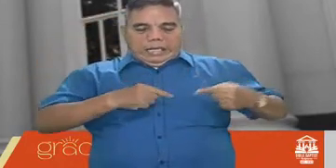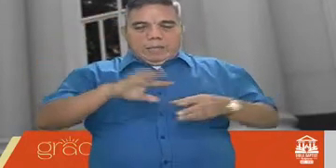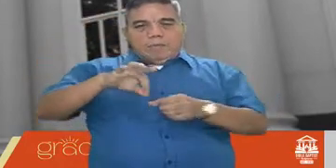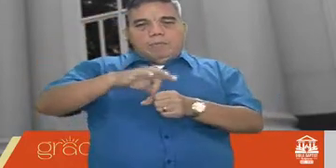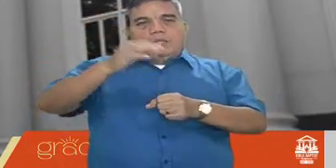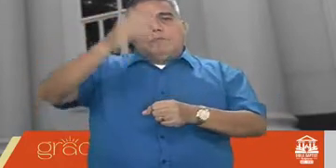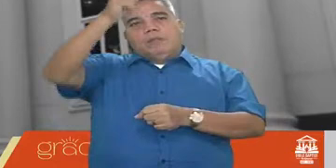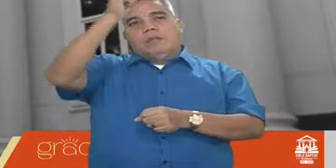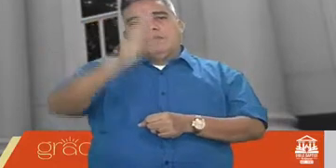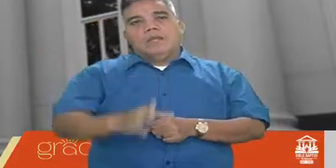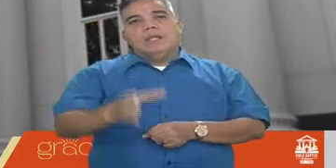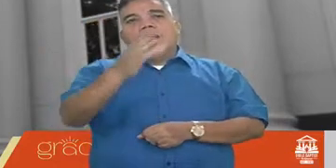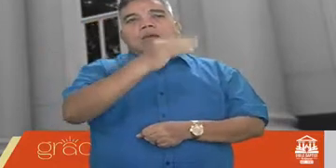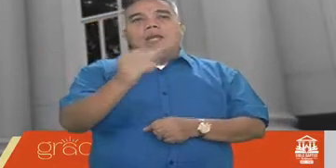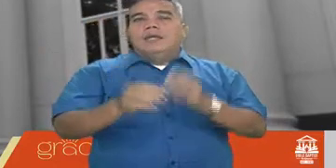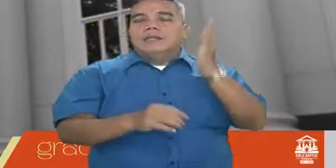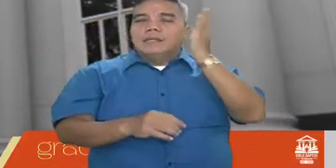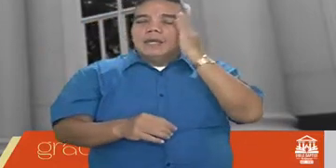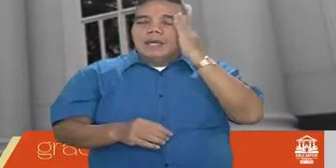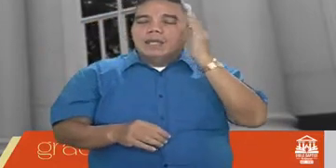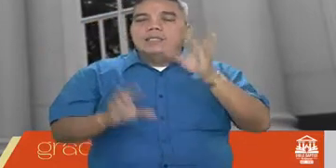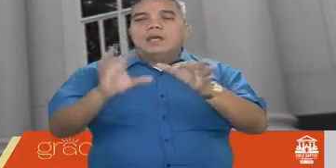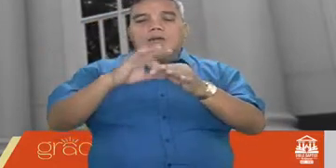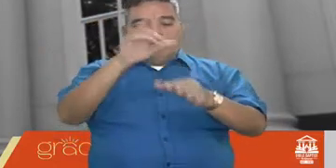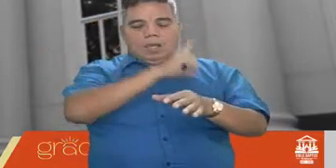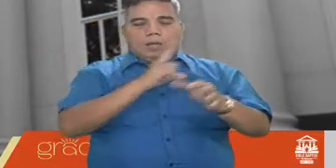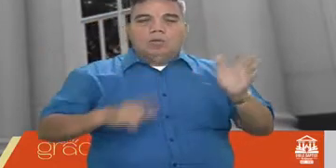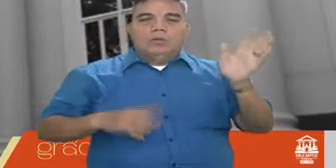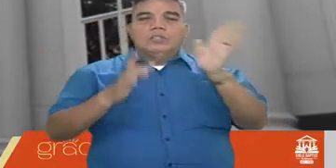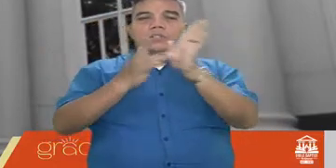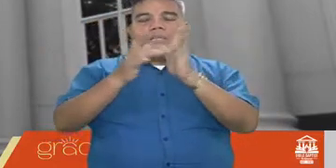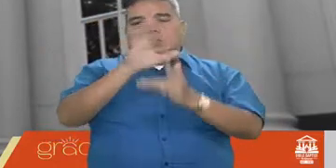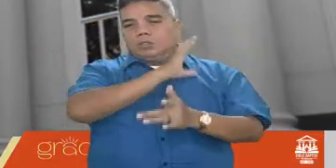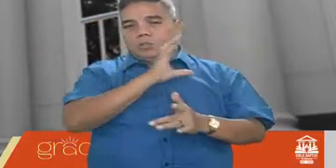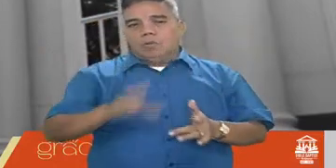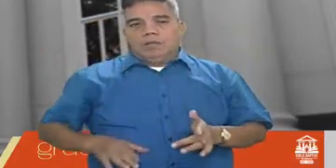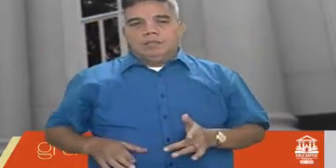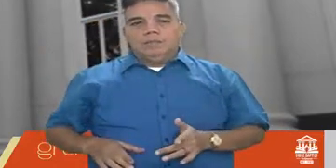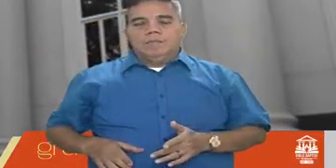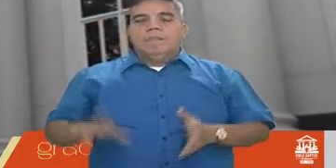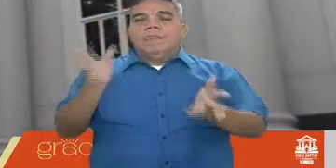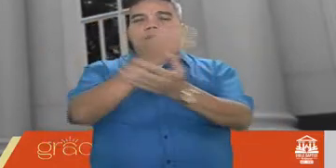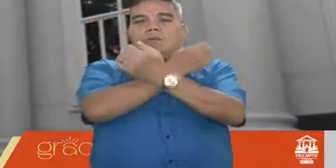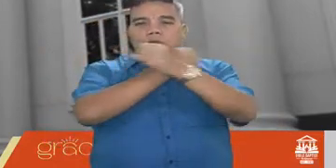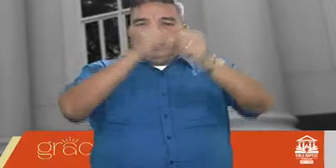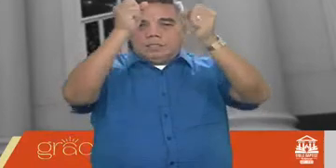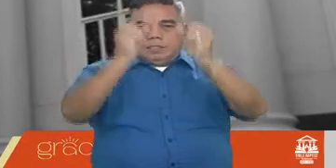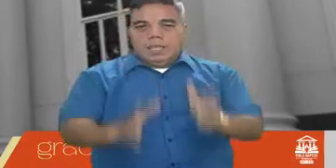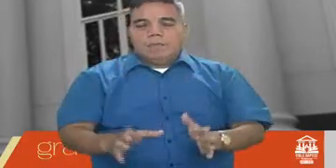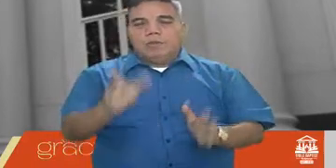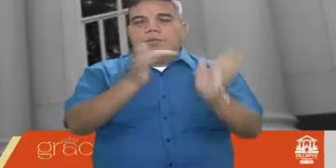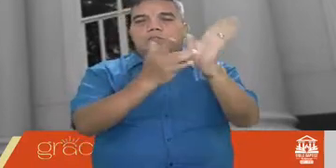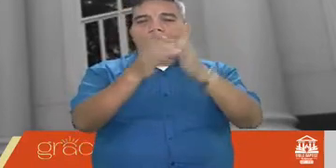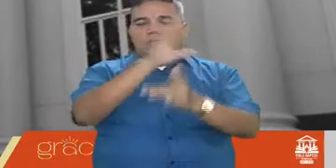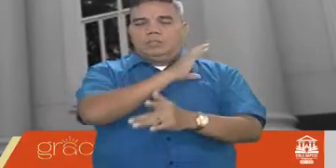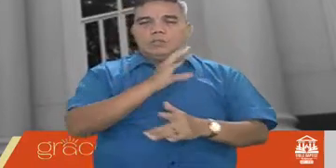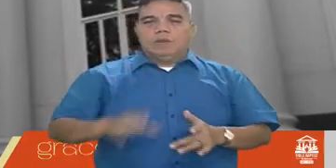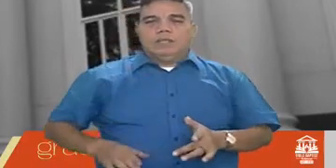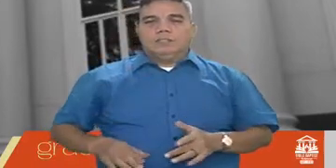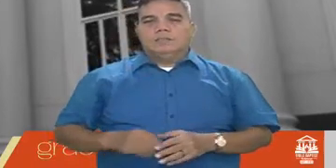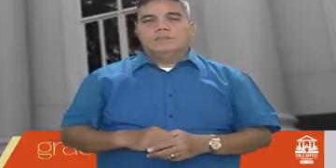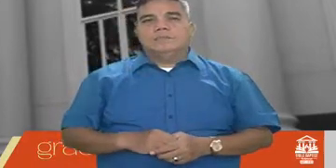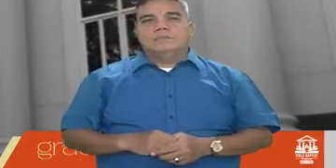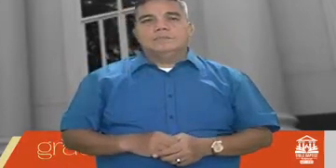Spirit of God. And in the knowledge of our Lord Jesus Christ, Lord and Savior Jesus Christ,